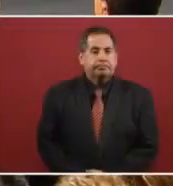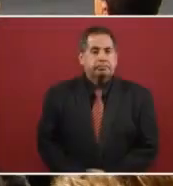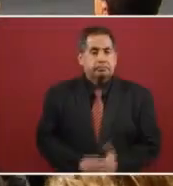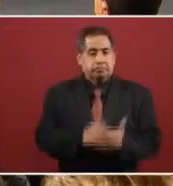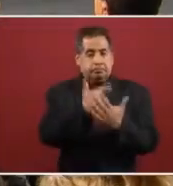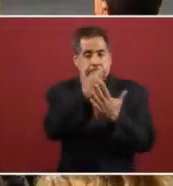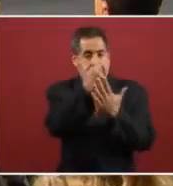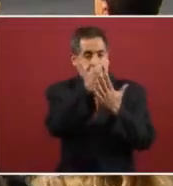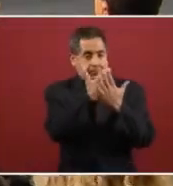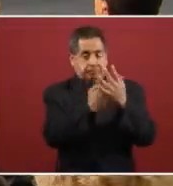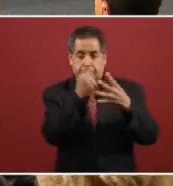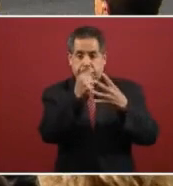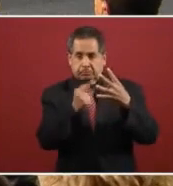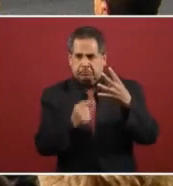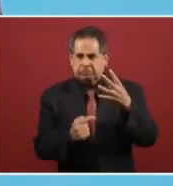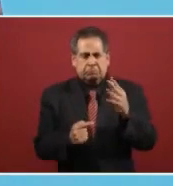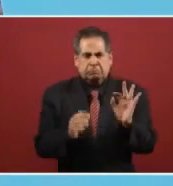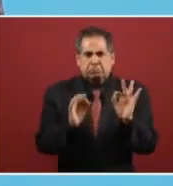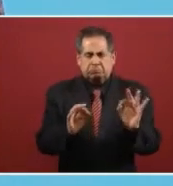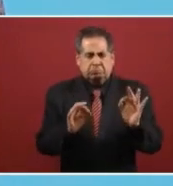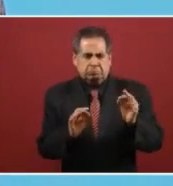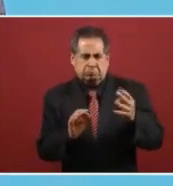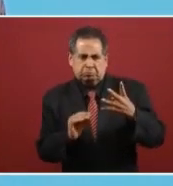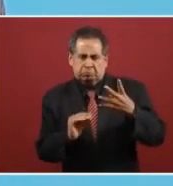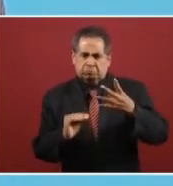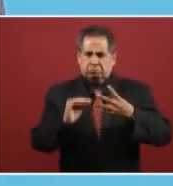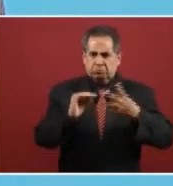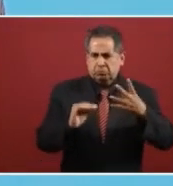And we're doing good in the medals.